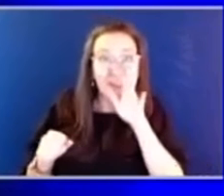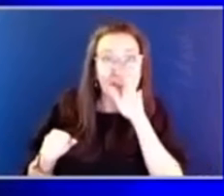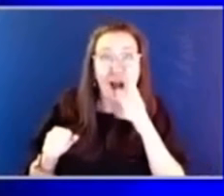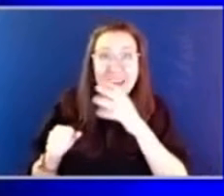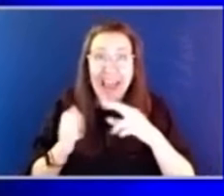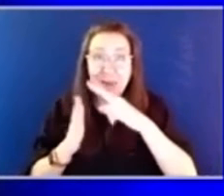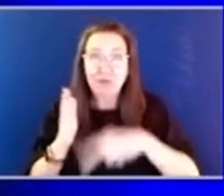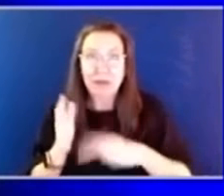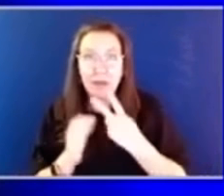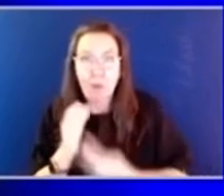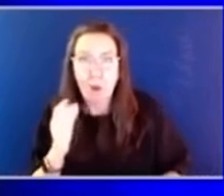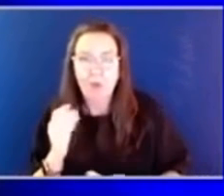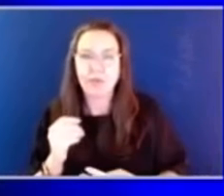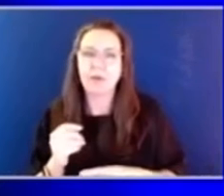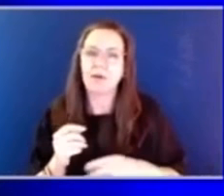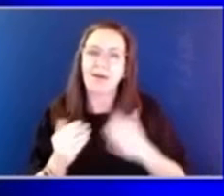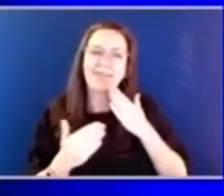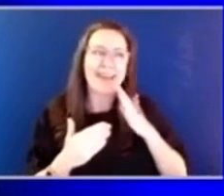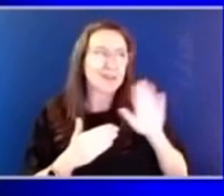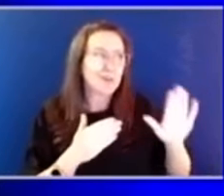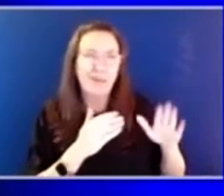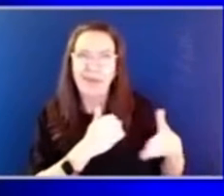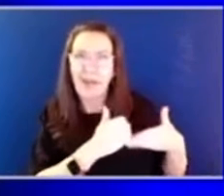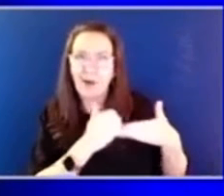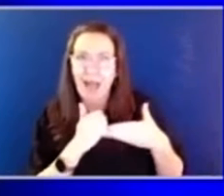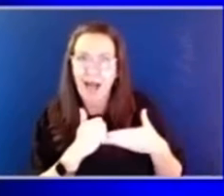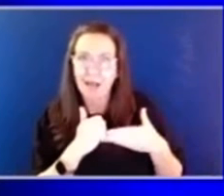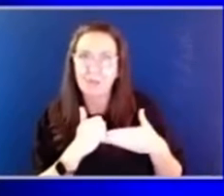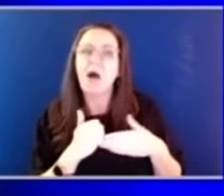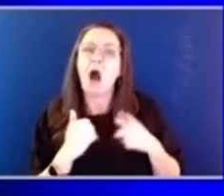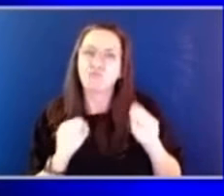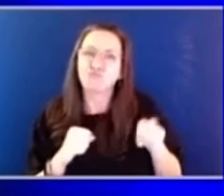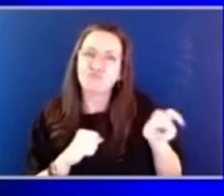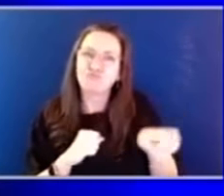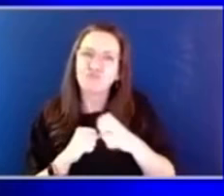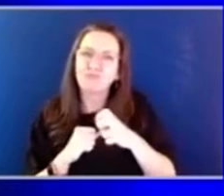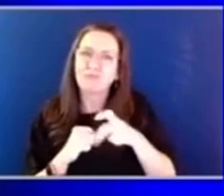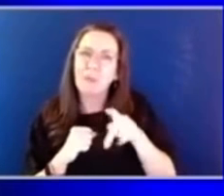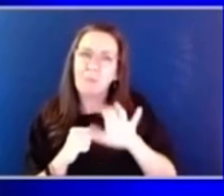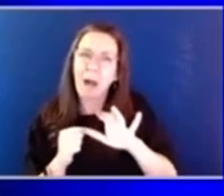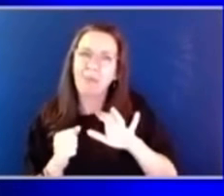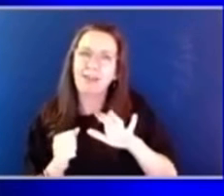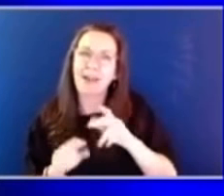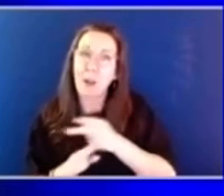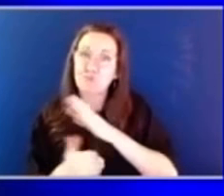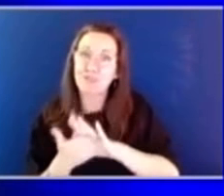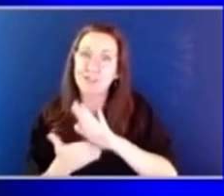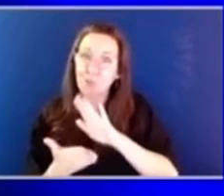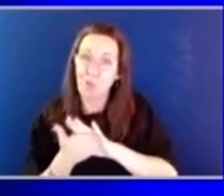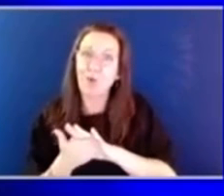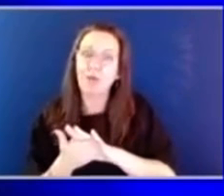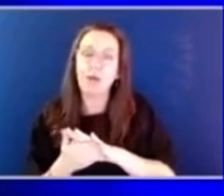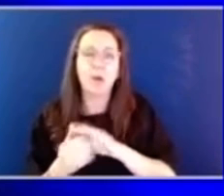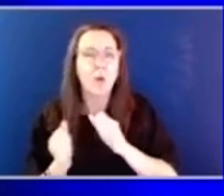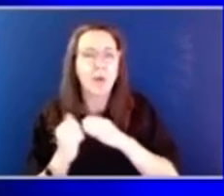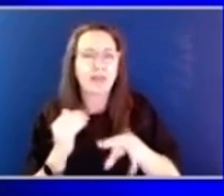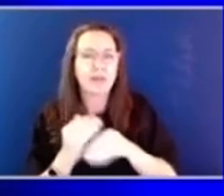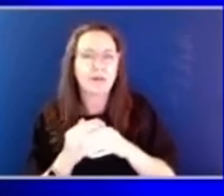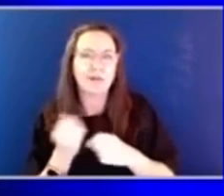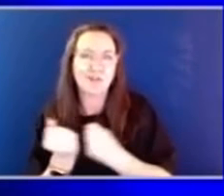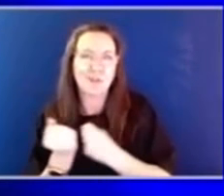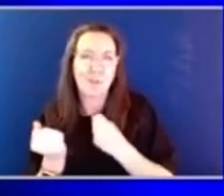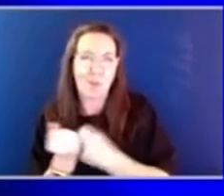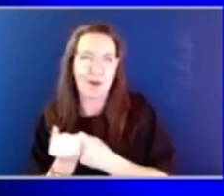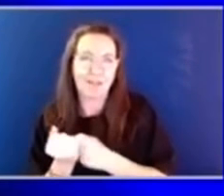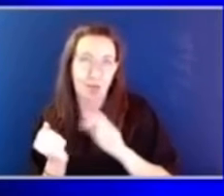I was reading. Thanks to the help I received at NECC, I was able to begin public preschool with support at the